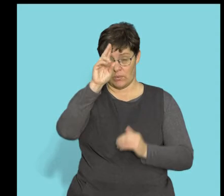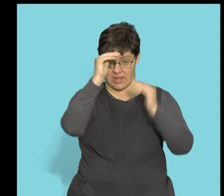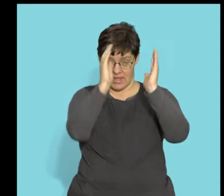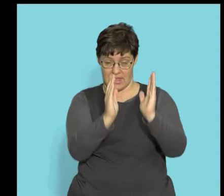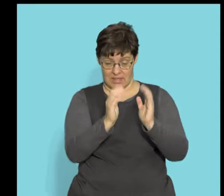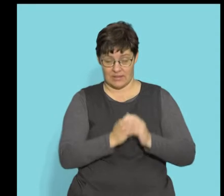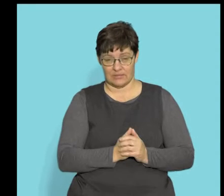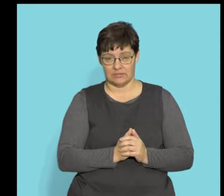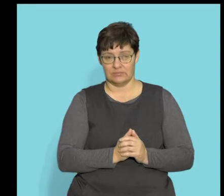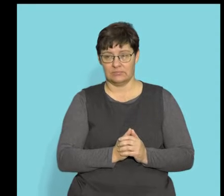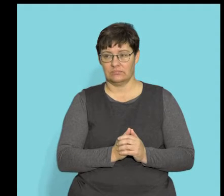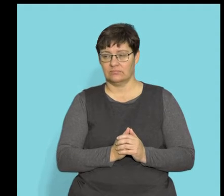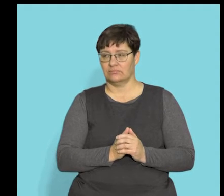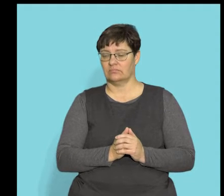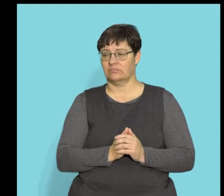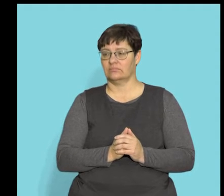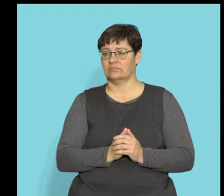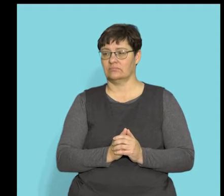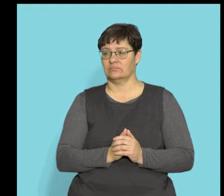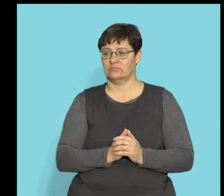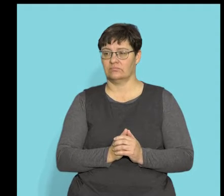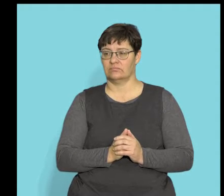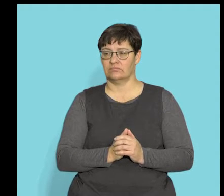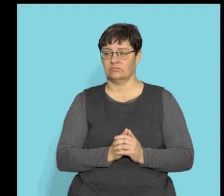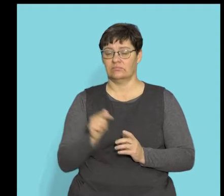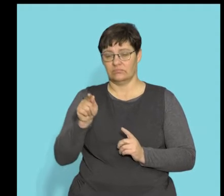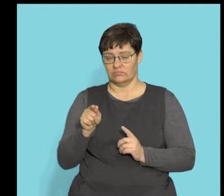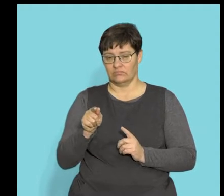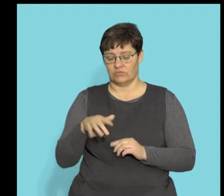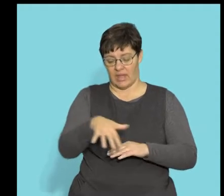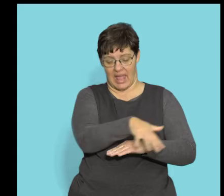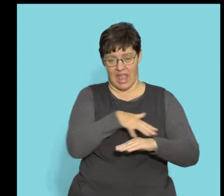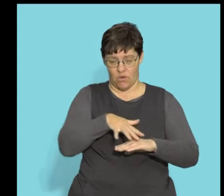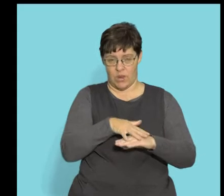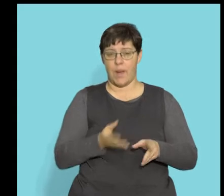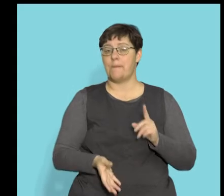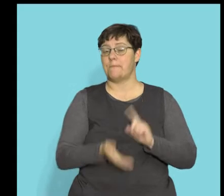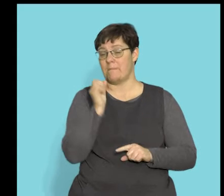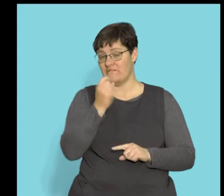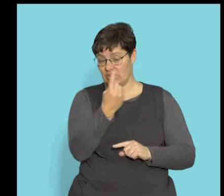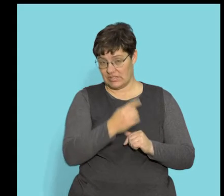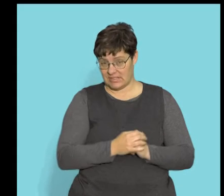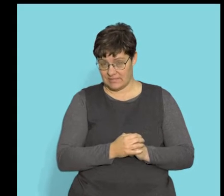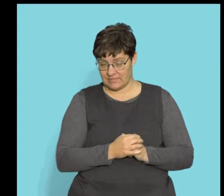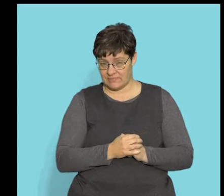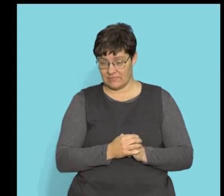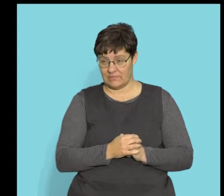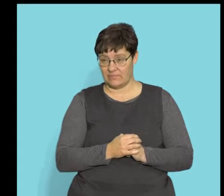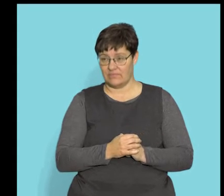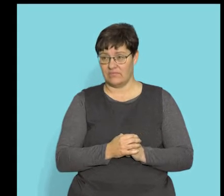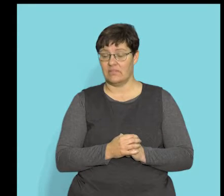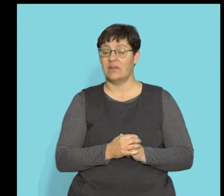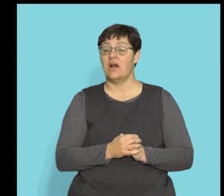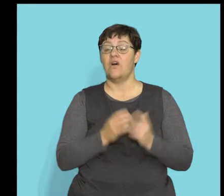times 3 squared. So I first found my area of my circular base, where my radius is